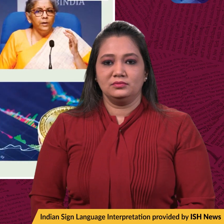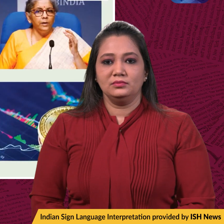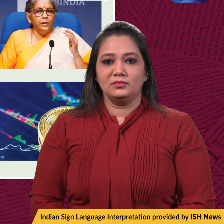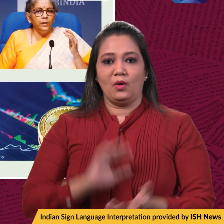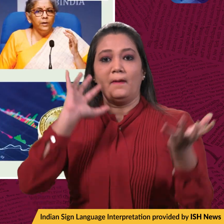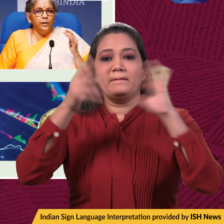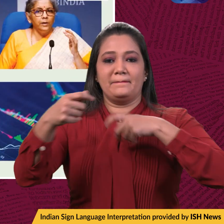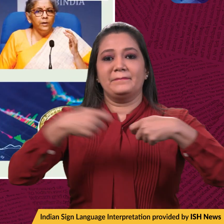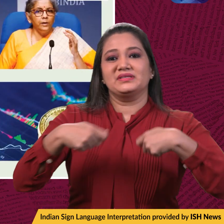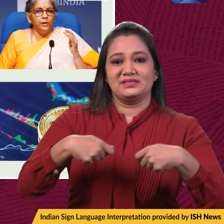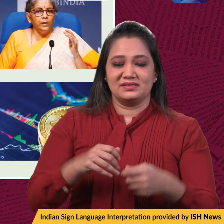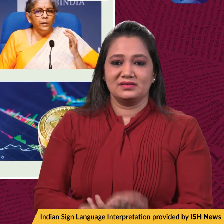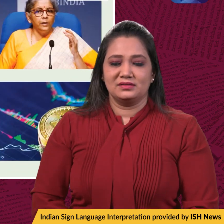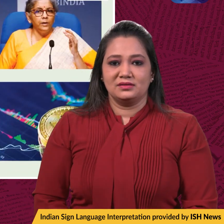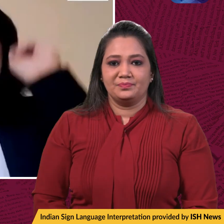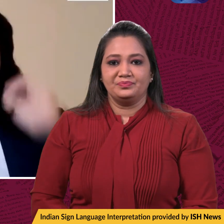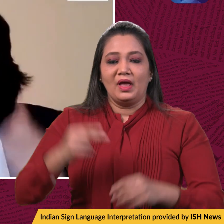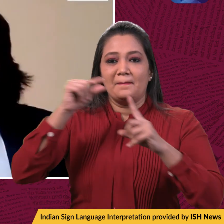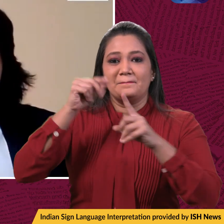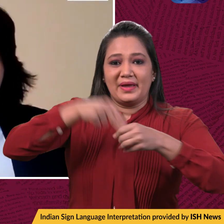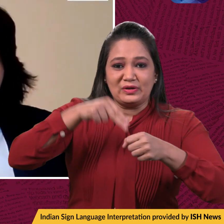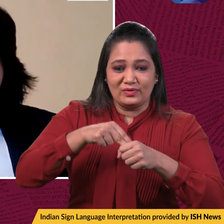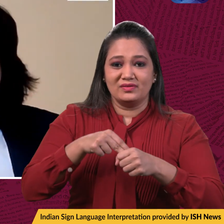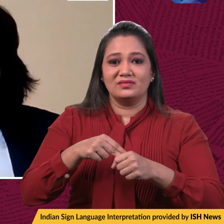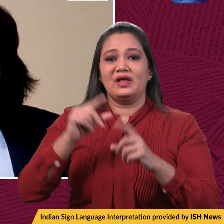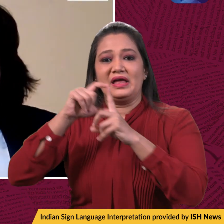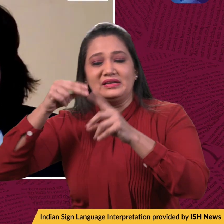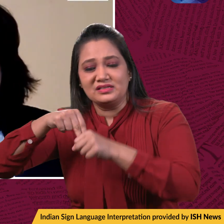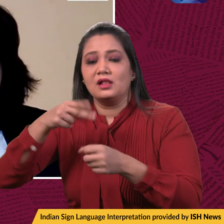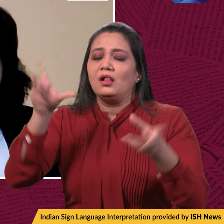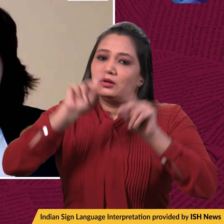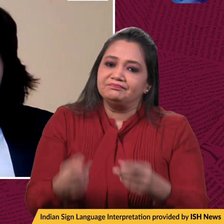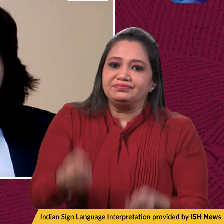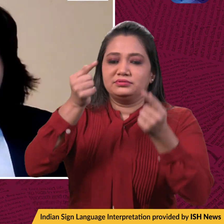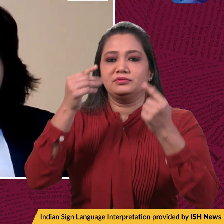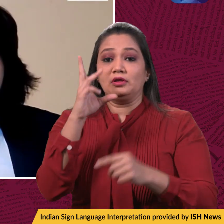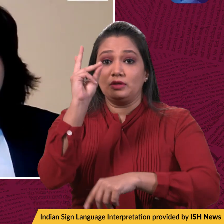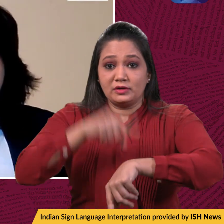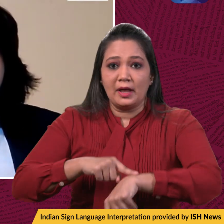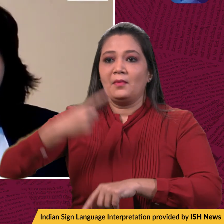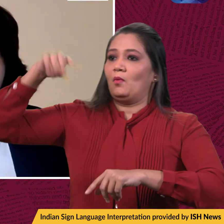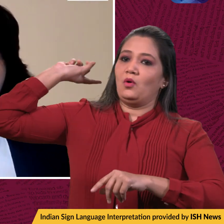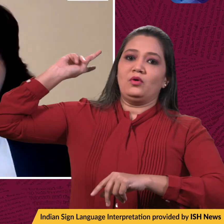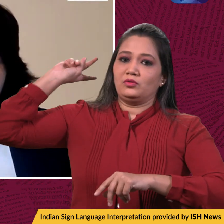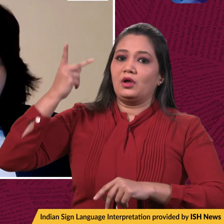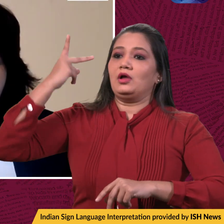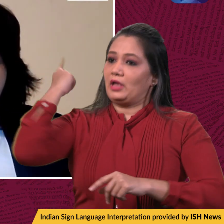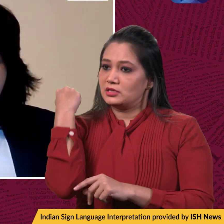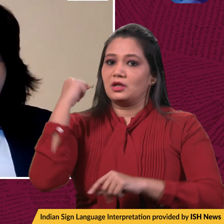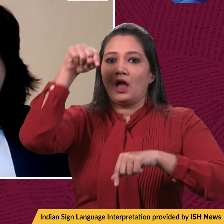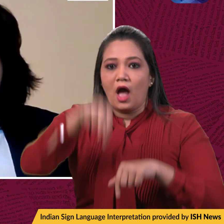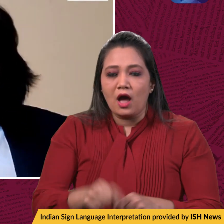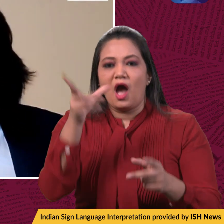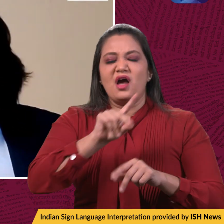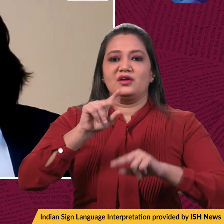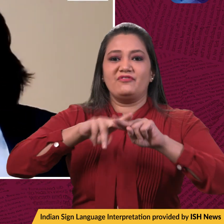from the world of business. Petrol and diesel prices have been hiked yet again for the third straight day on Friday,